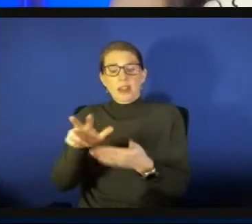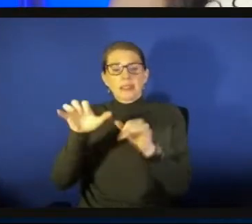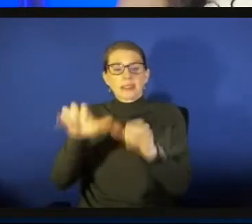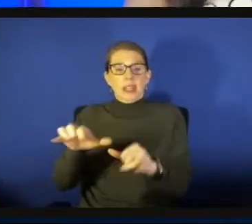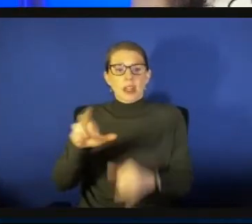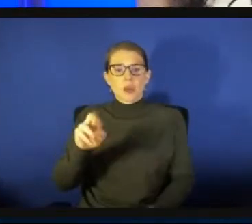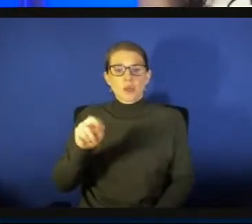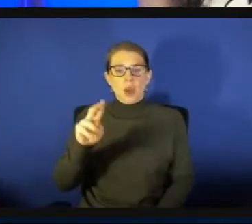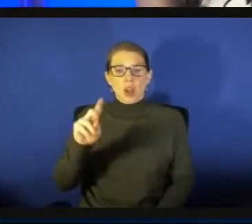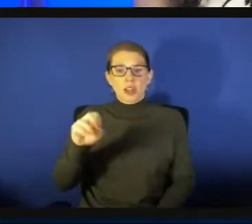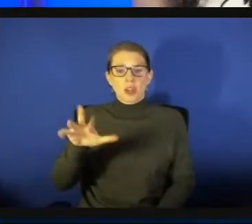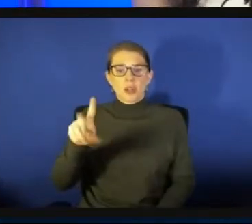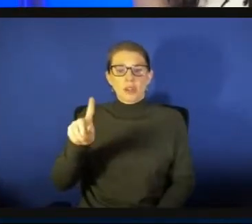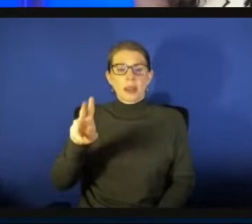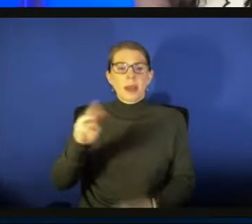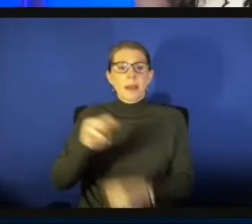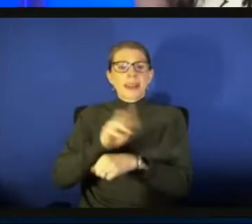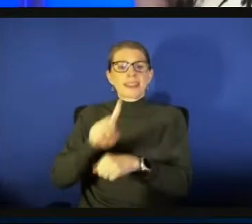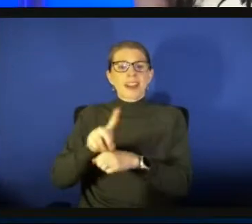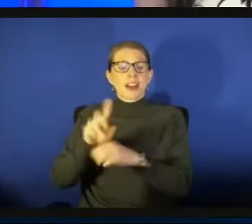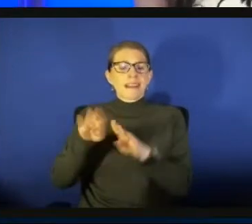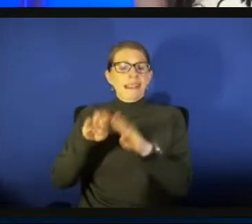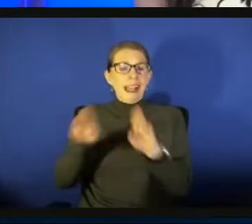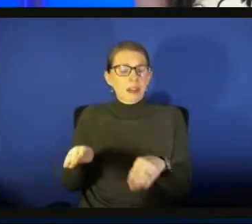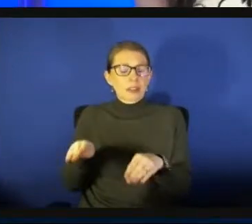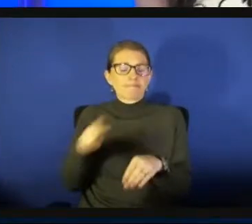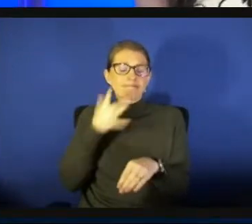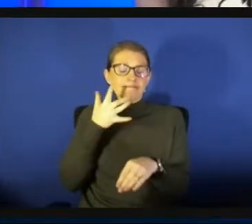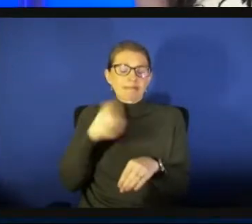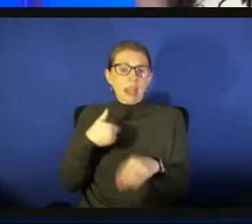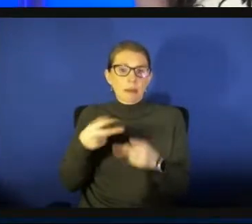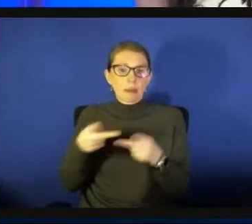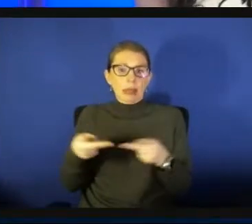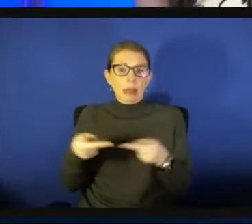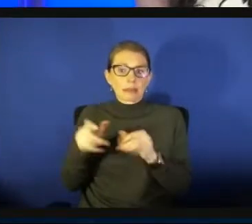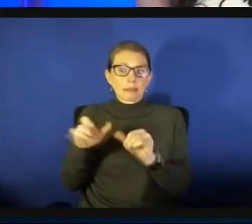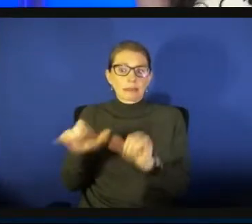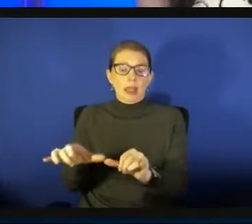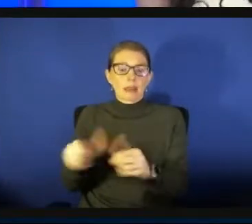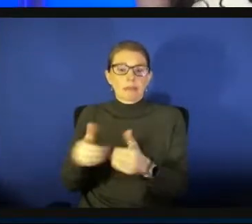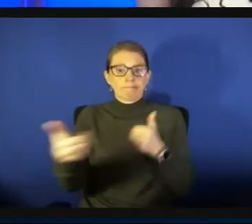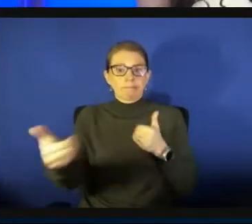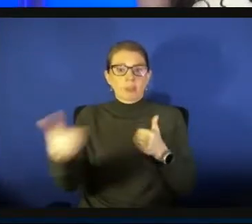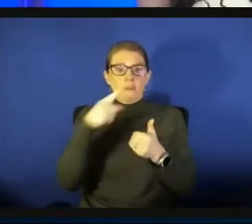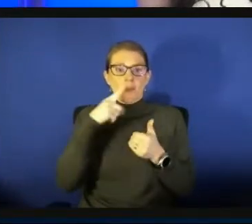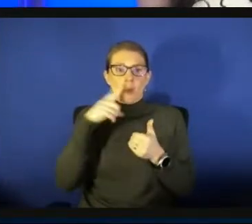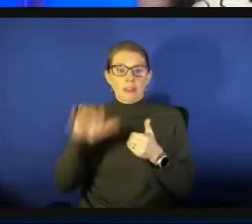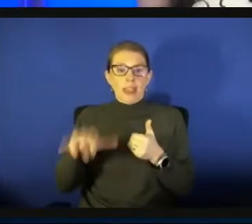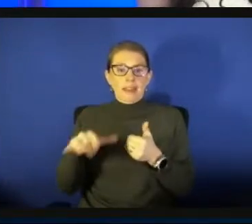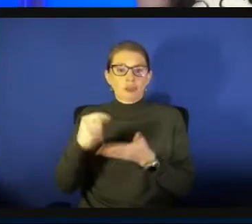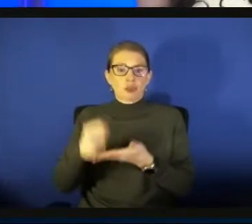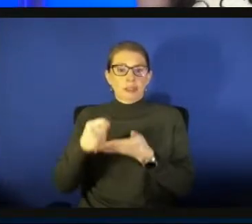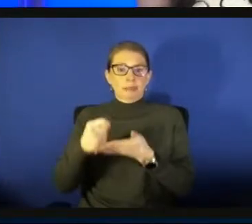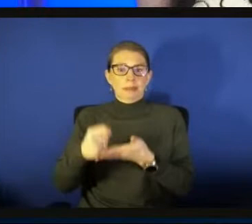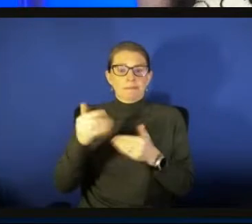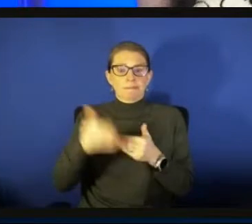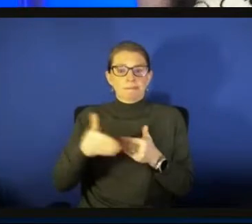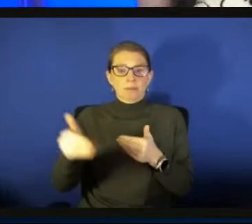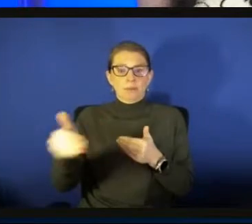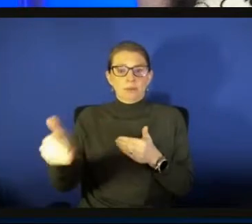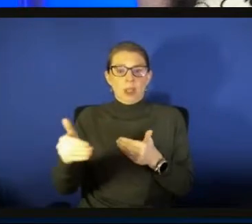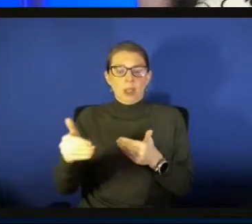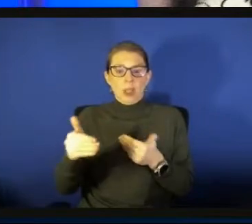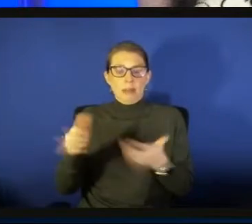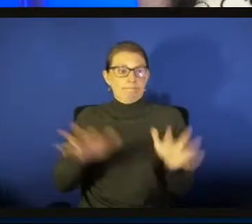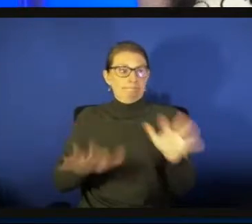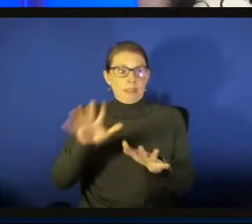so we did have a place to stay, but obviously we were completely separated for that period of treatment. And in a completely, I'd never